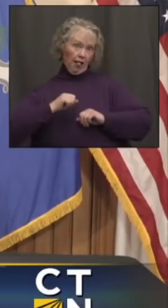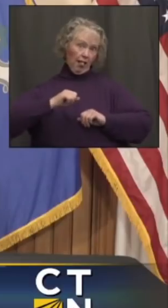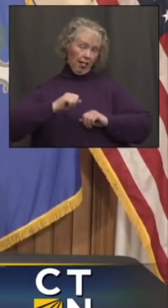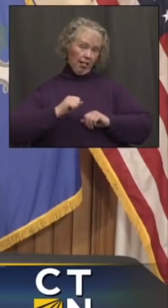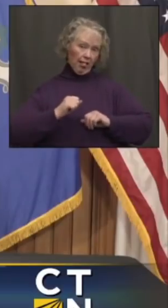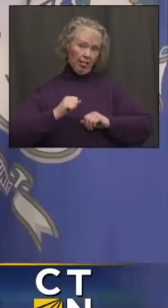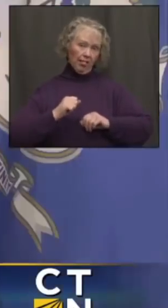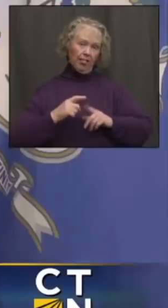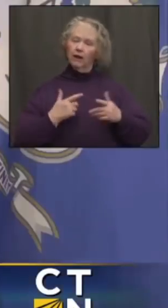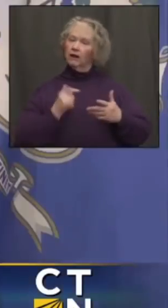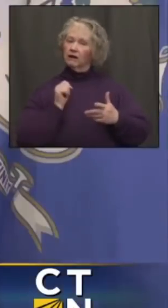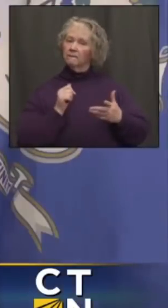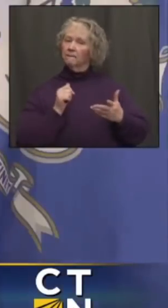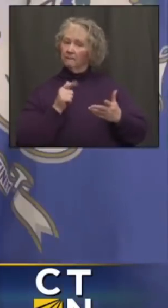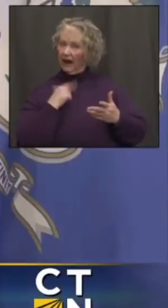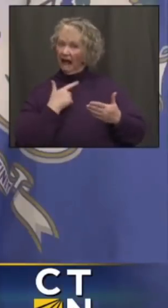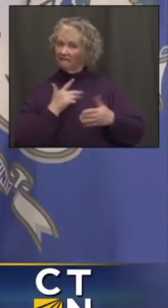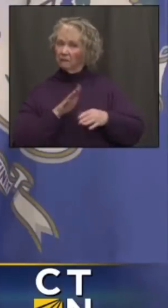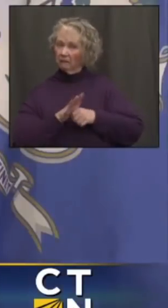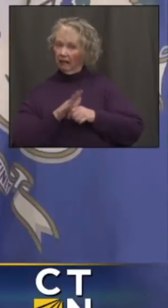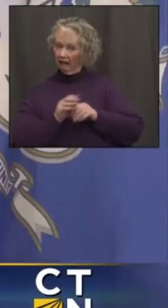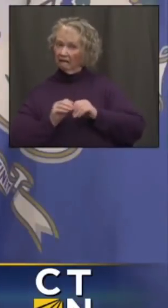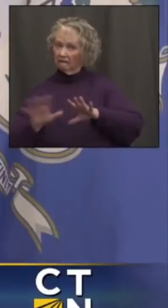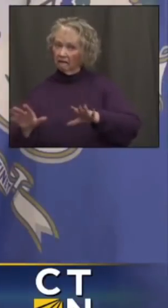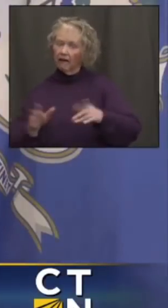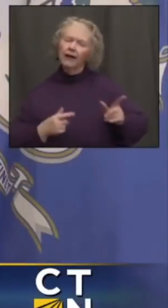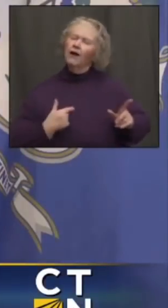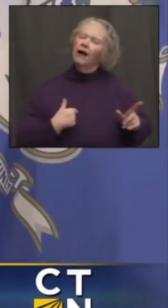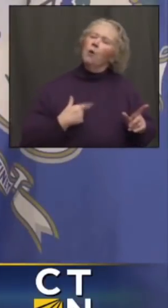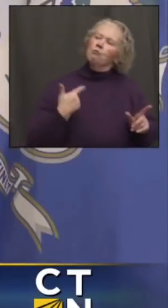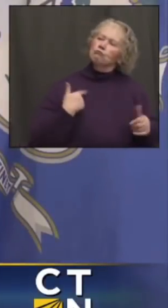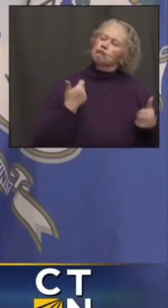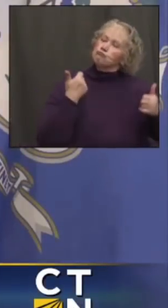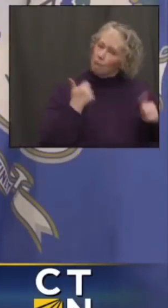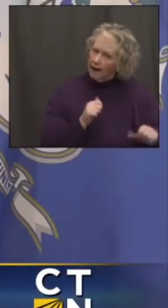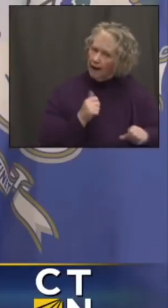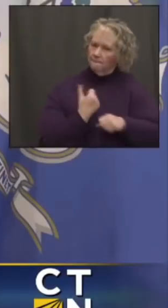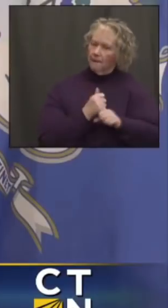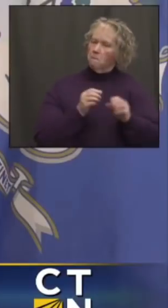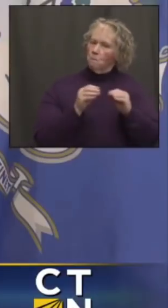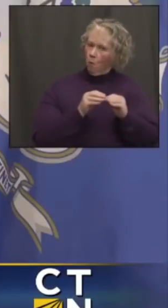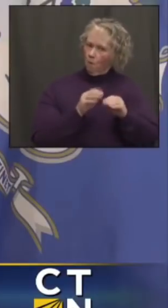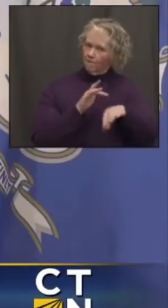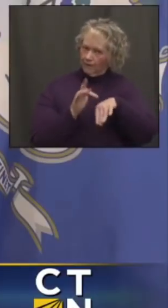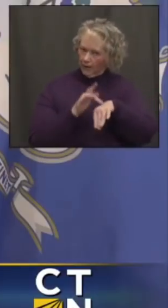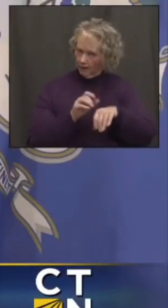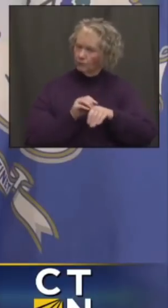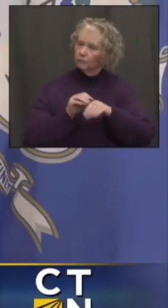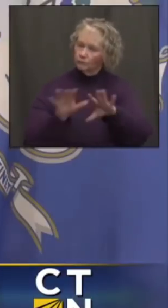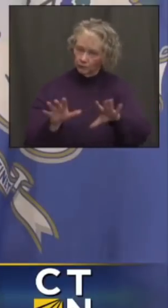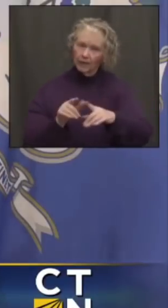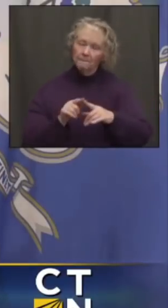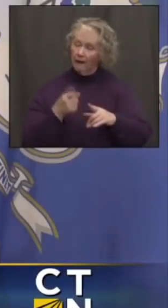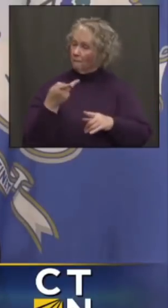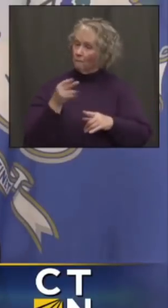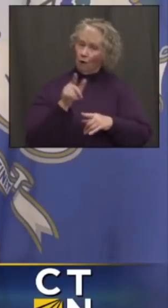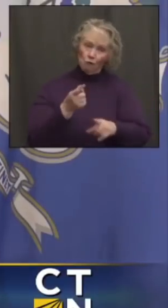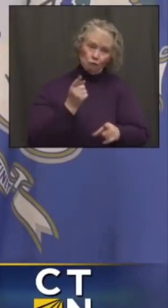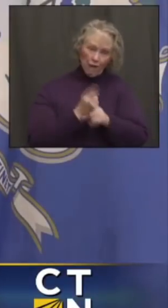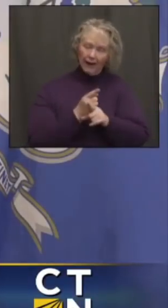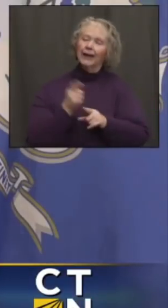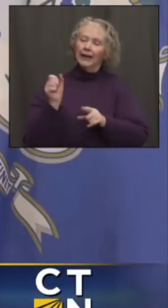Connecticut. And so, Governor, just to clarify, in your view, the disparities are more due to hesitancy and not as much due